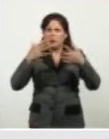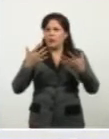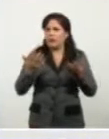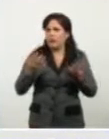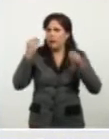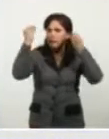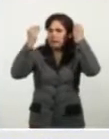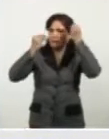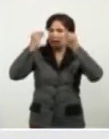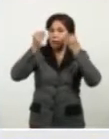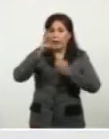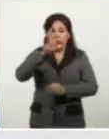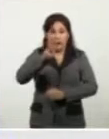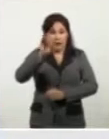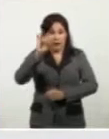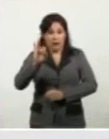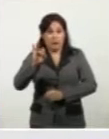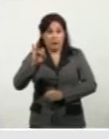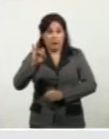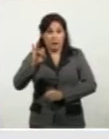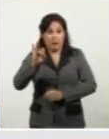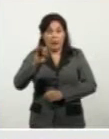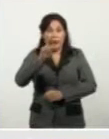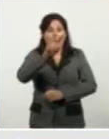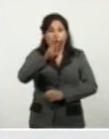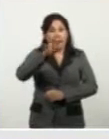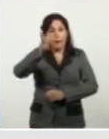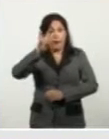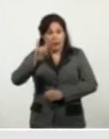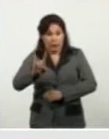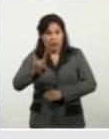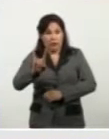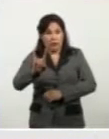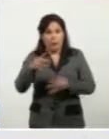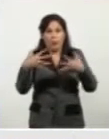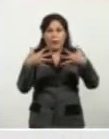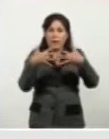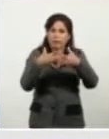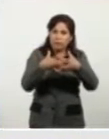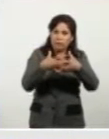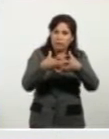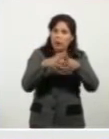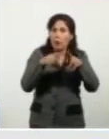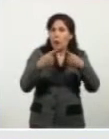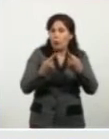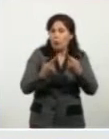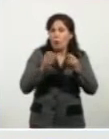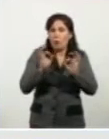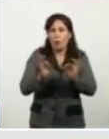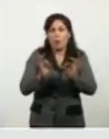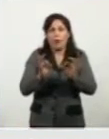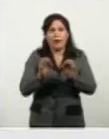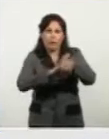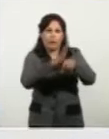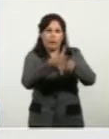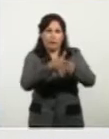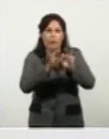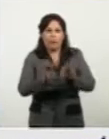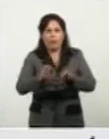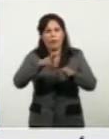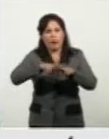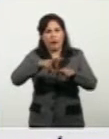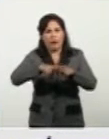And the cases originate from various municipalities. But what we really would like to note in